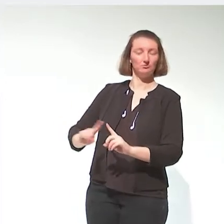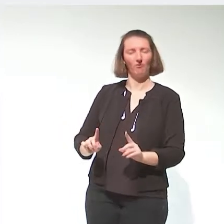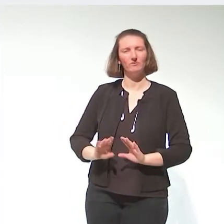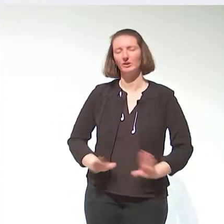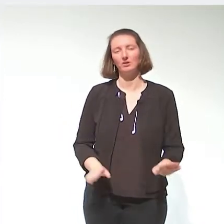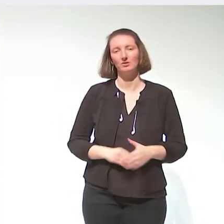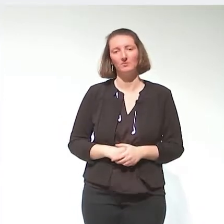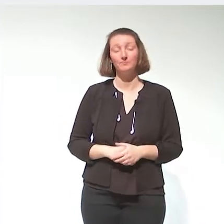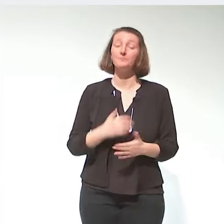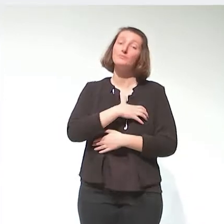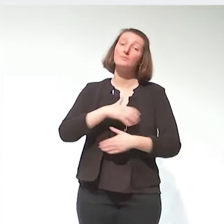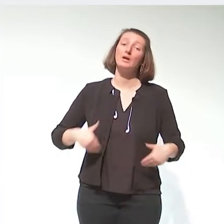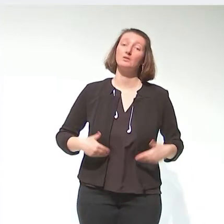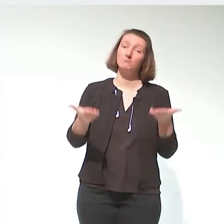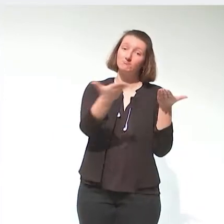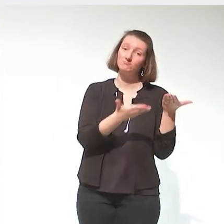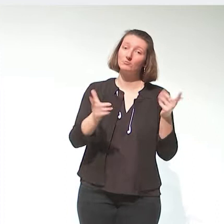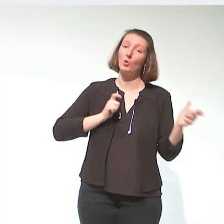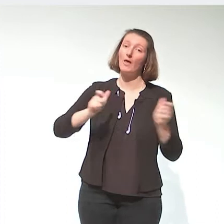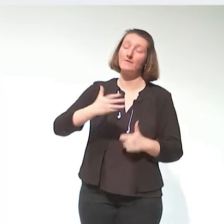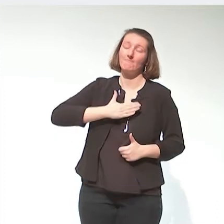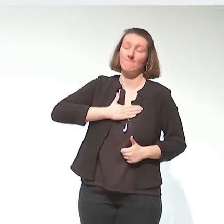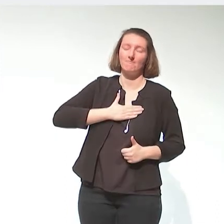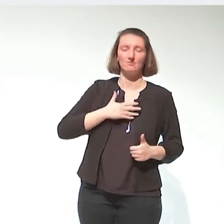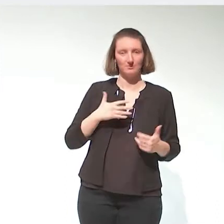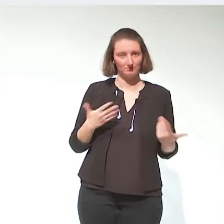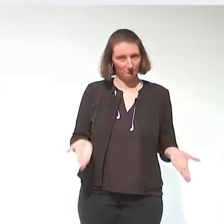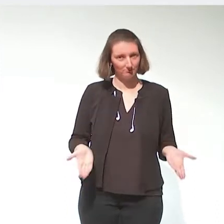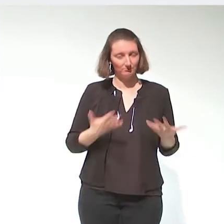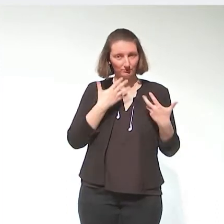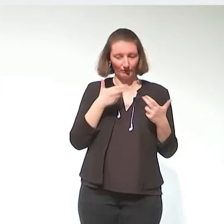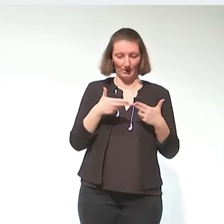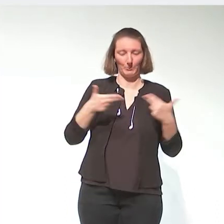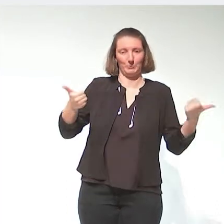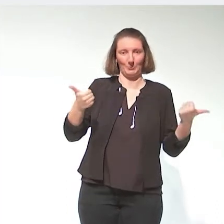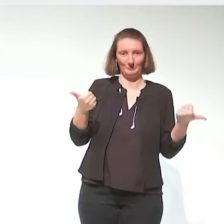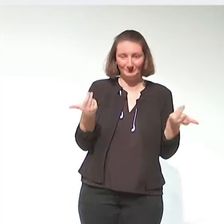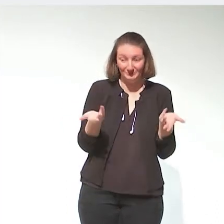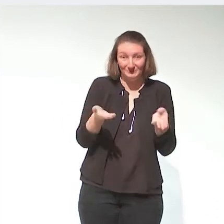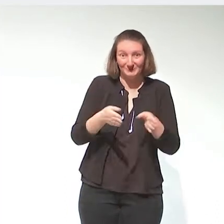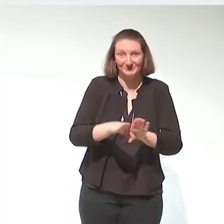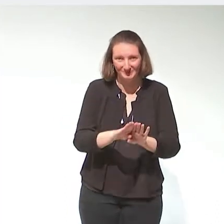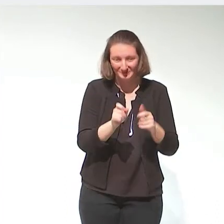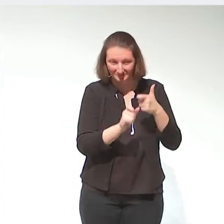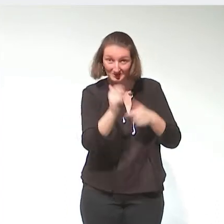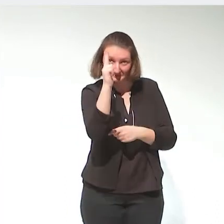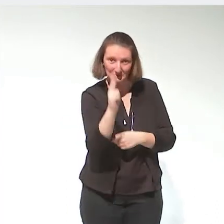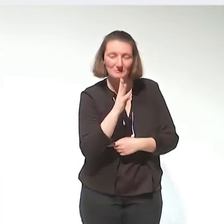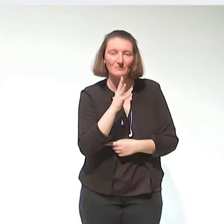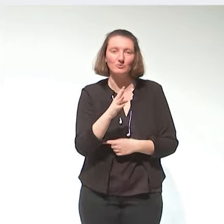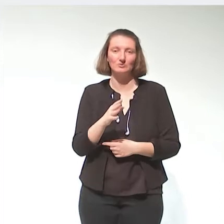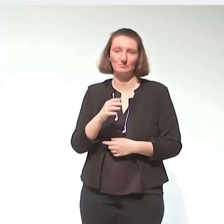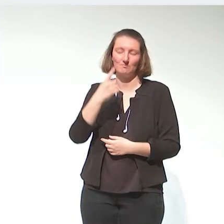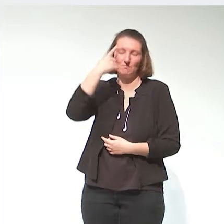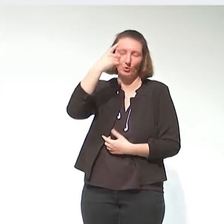where they can fulfill their potential and not be singled out. Dear colleagues, I wish to conclude this introduction by